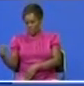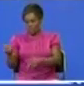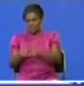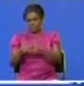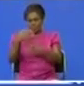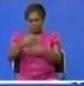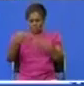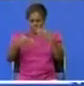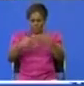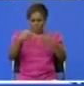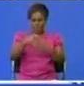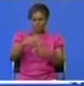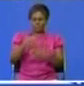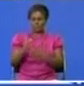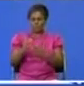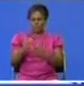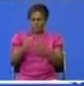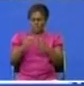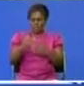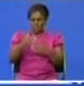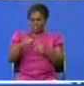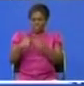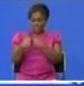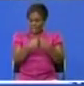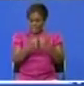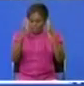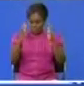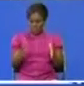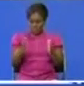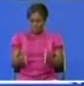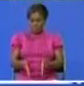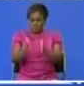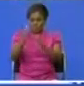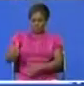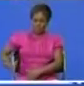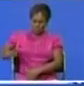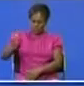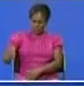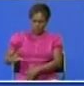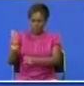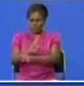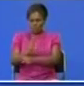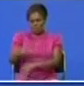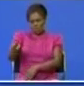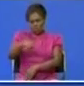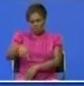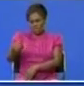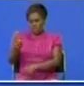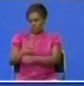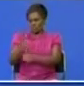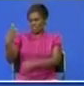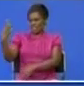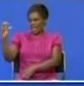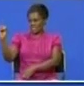construction of high-rise buildings could prove a challenge as to the route the railway will take. We will spend 30 billion